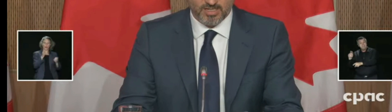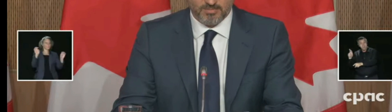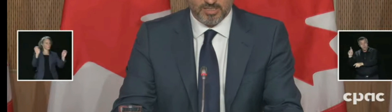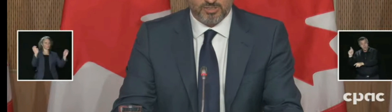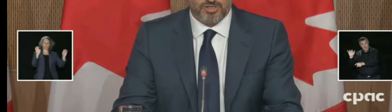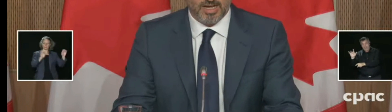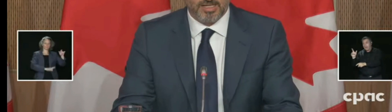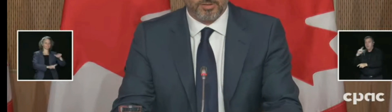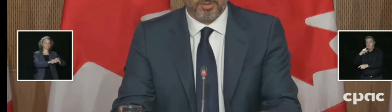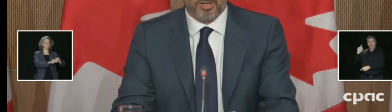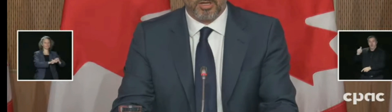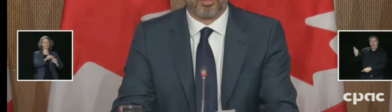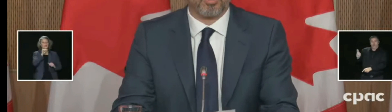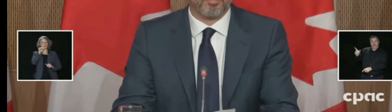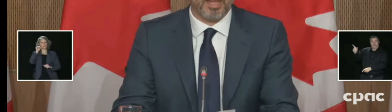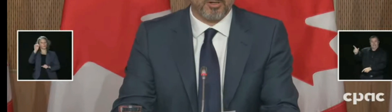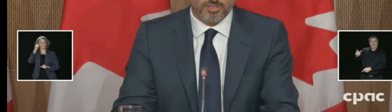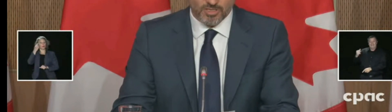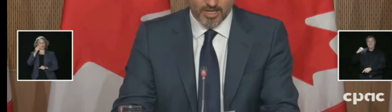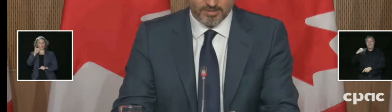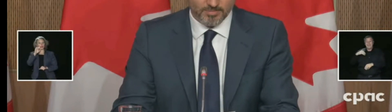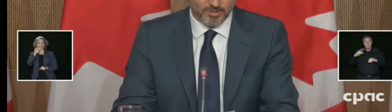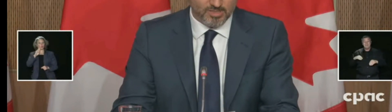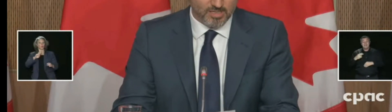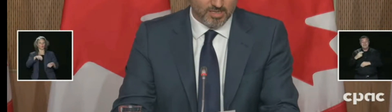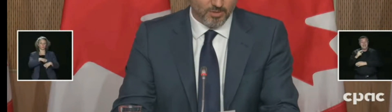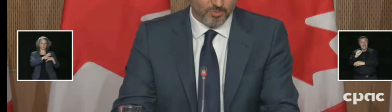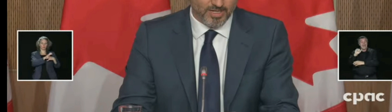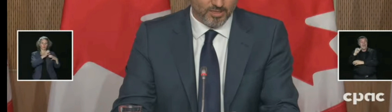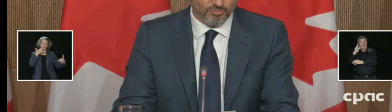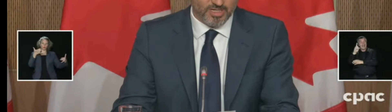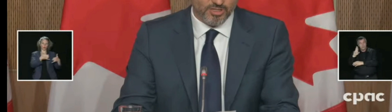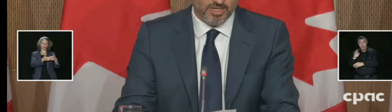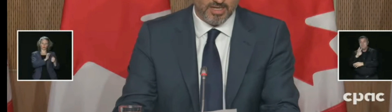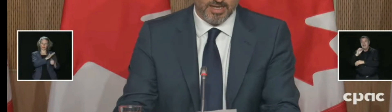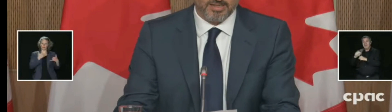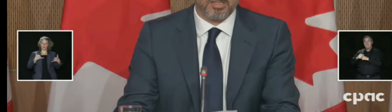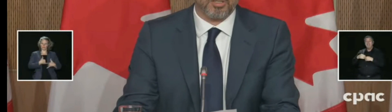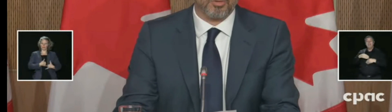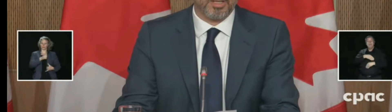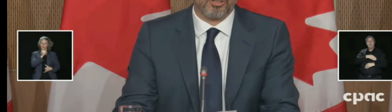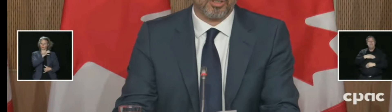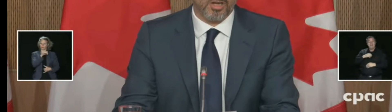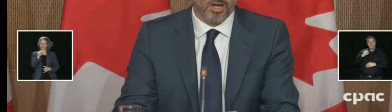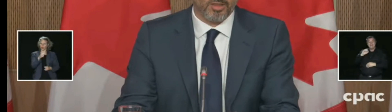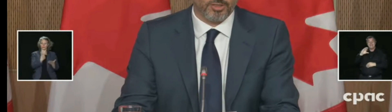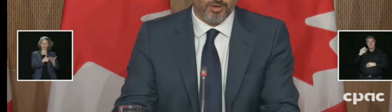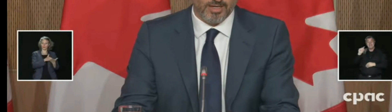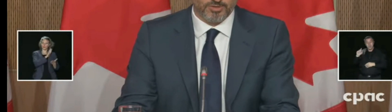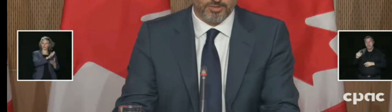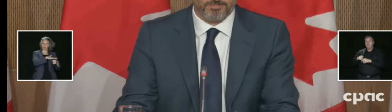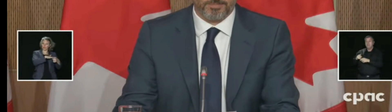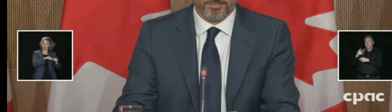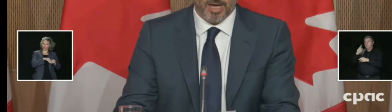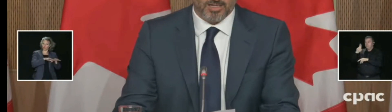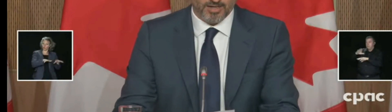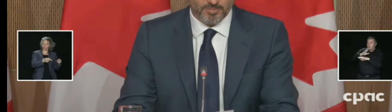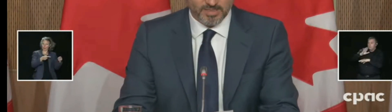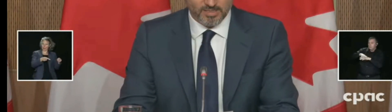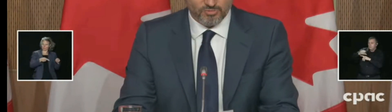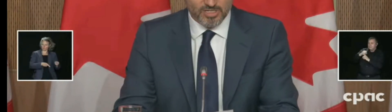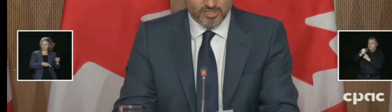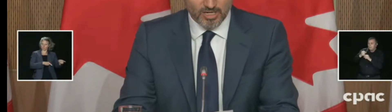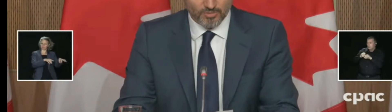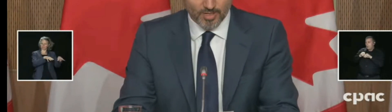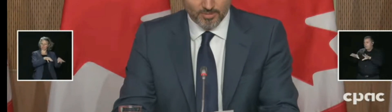Yesterday, Minister Haidu talked to Mayor Scott about the outbreak in the region and the situation on the ground. Our